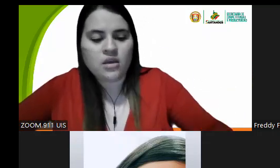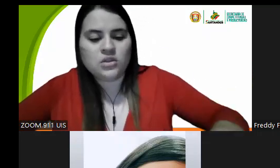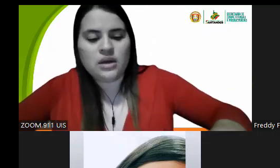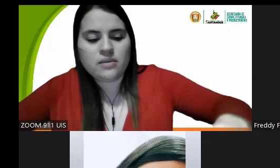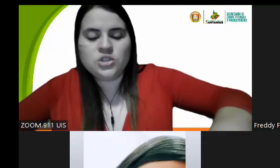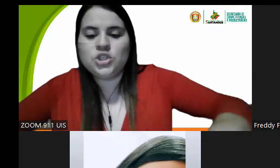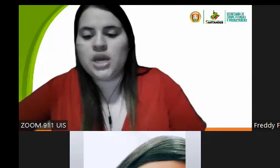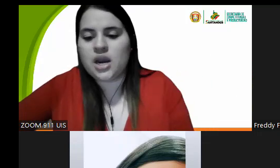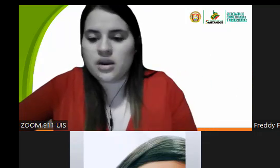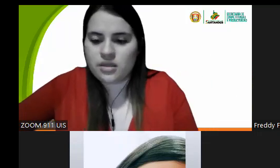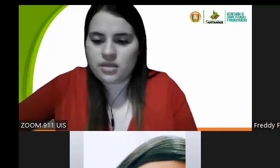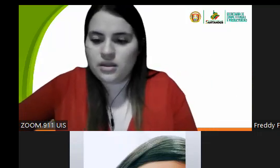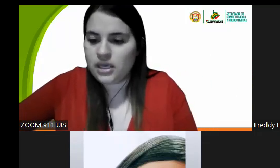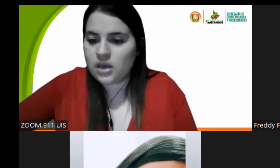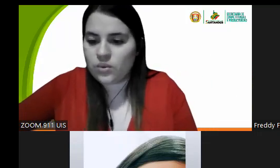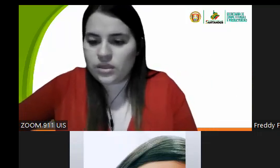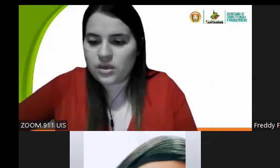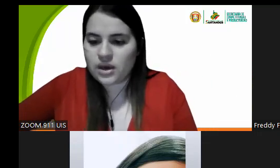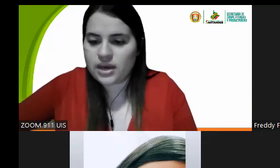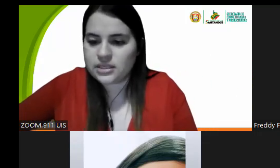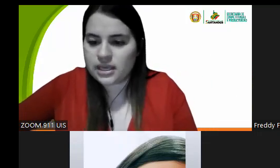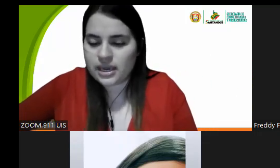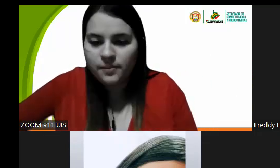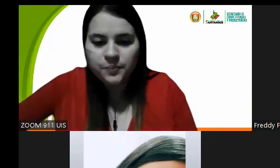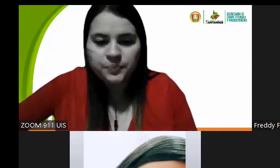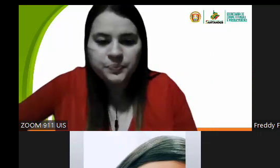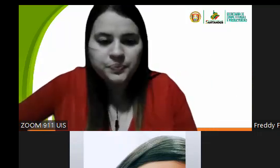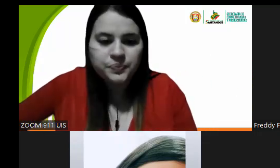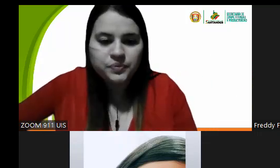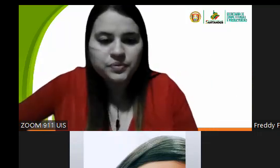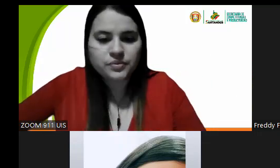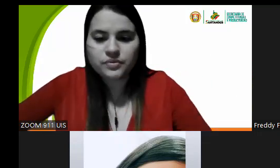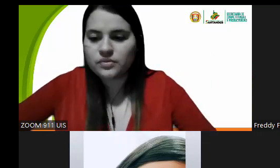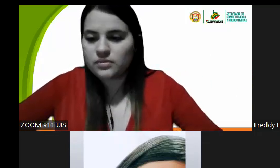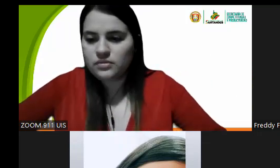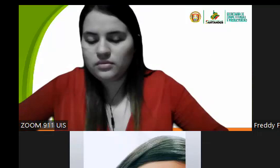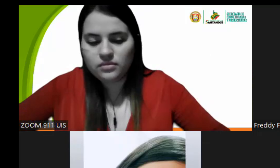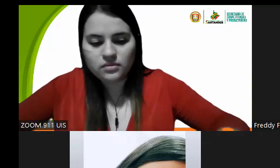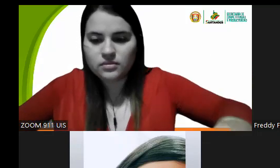yesterday. So let me share the link with you guys again.